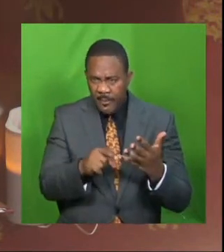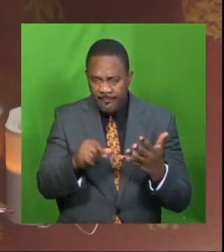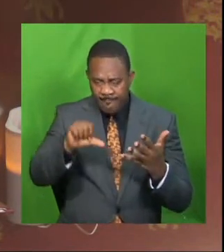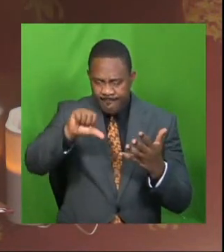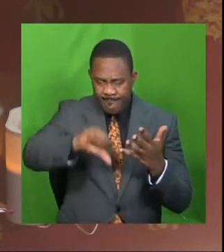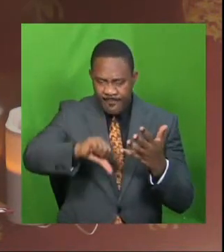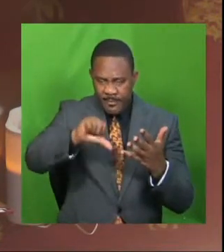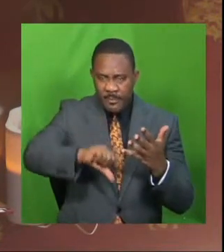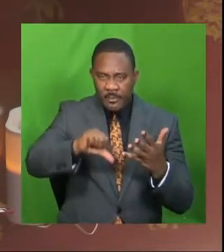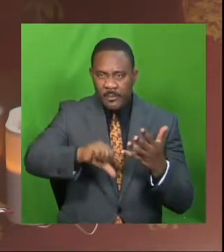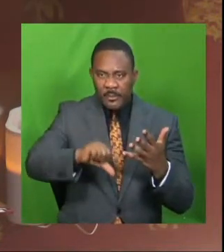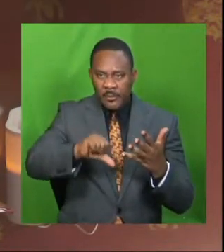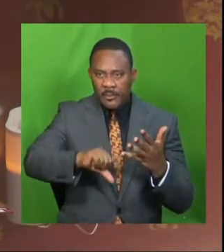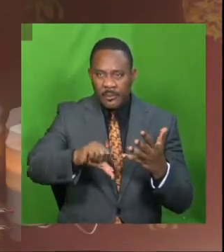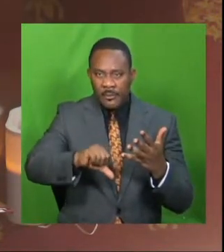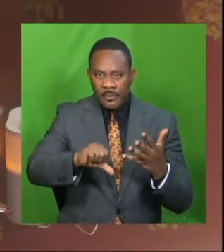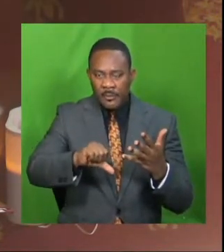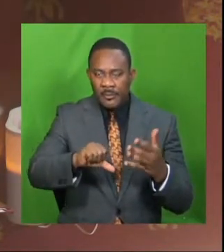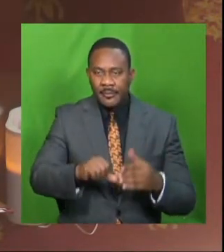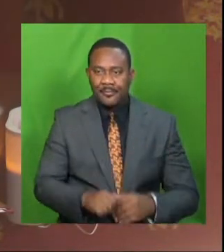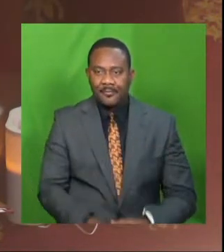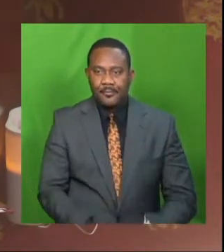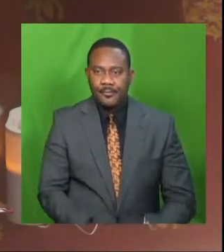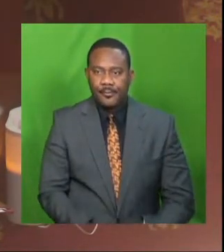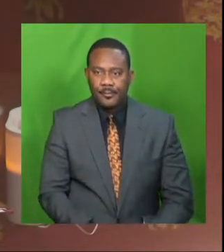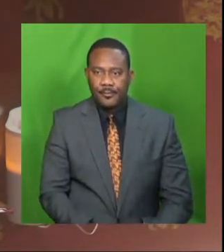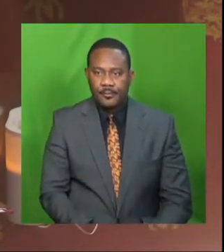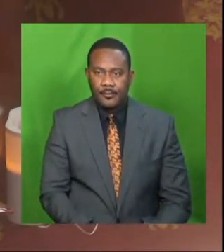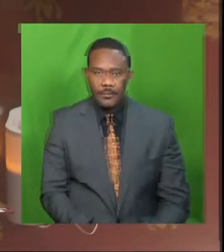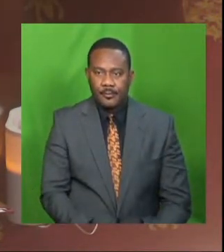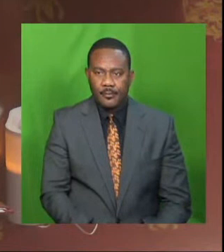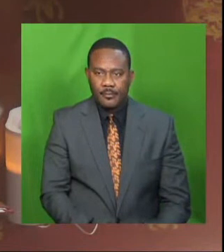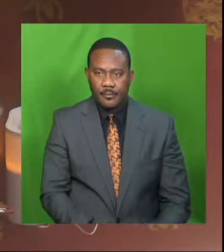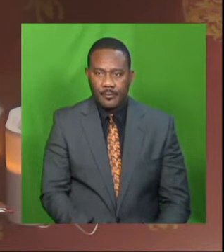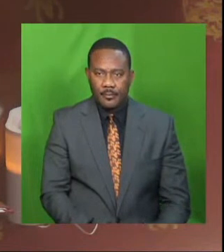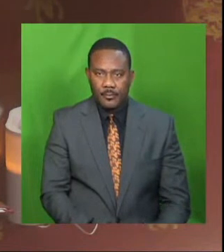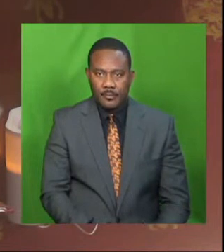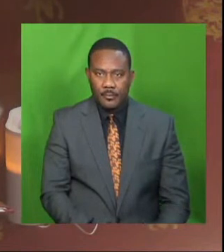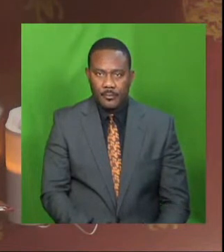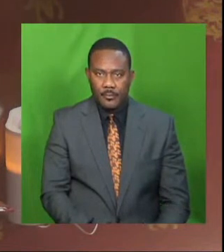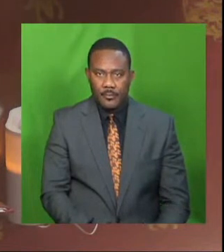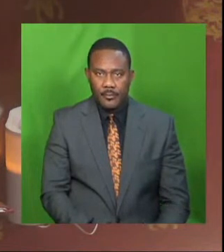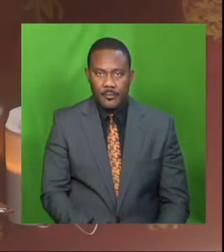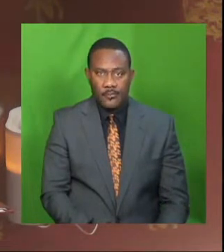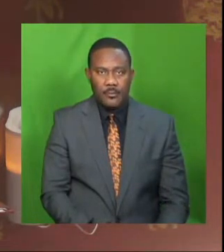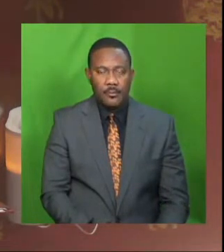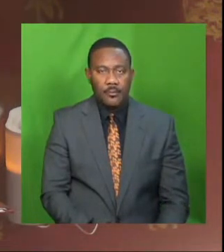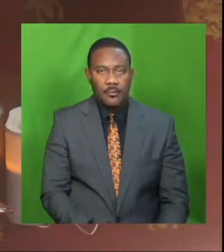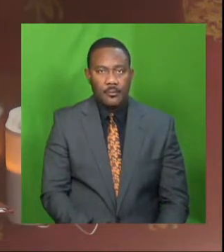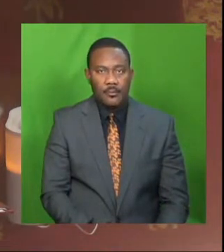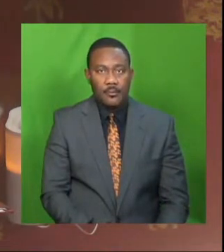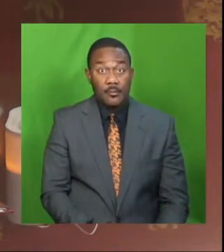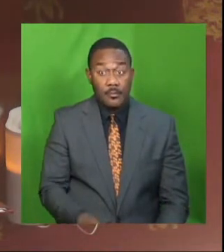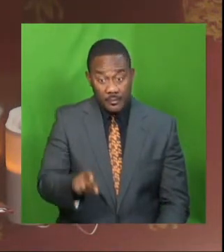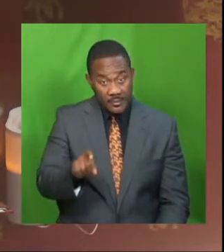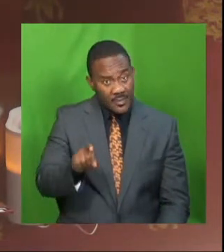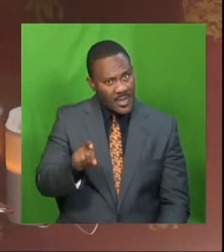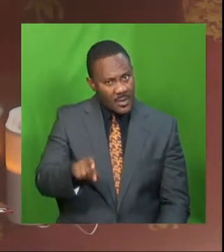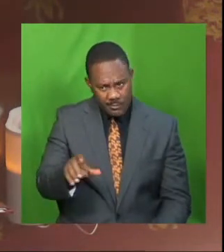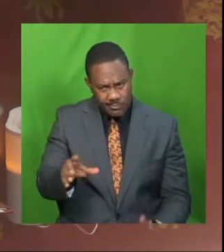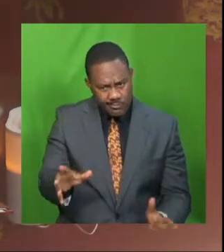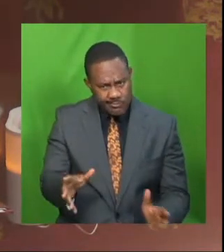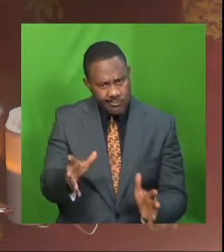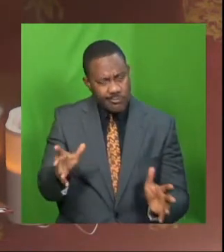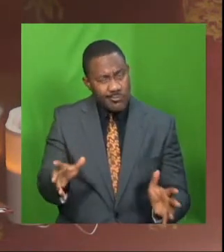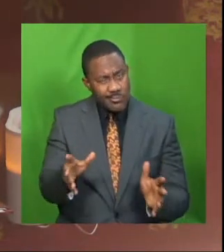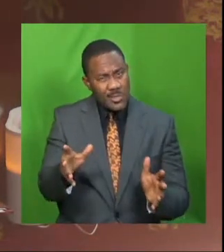in terms of the Press Freedom Index. The detail of the report outlines all of that. And we need to be a bit more aggressive in